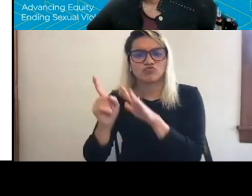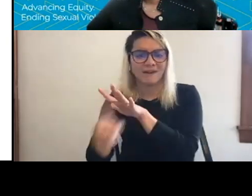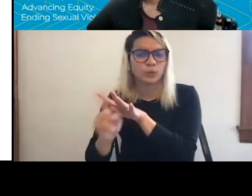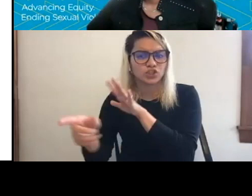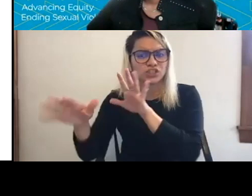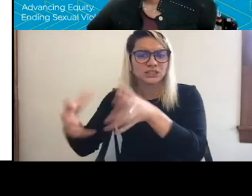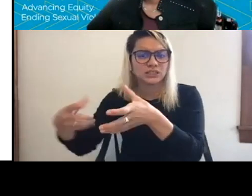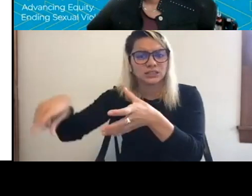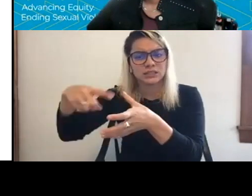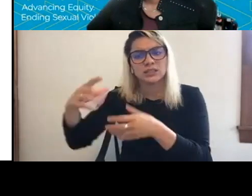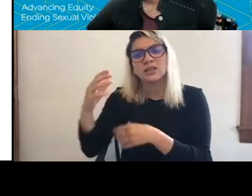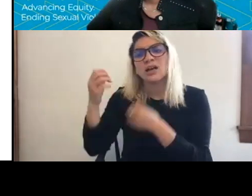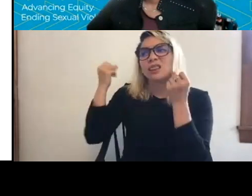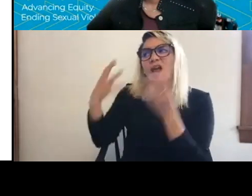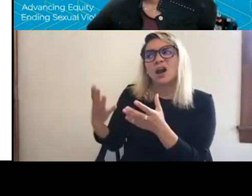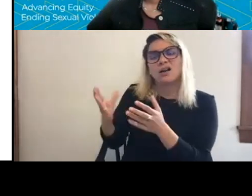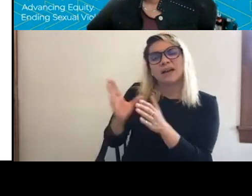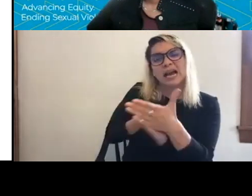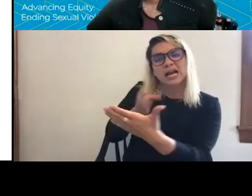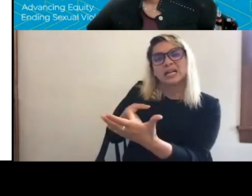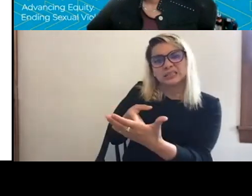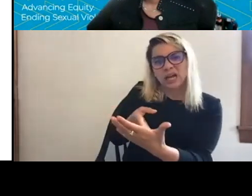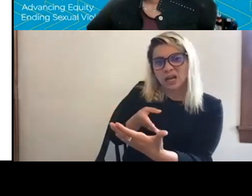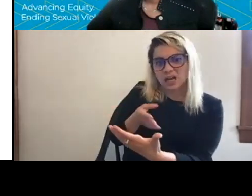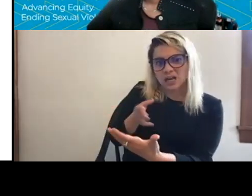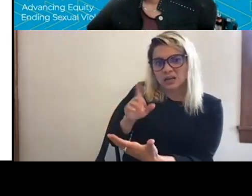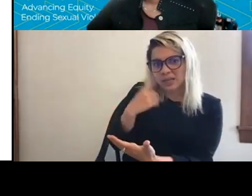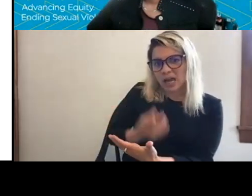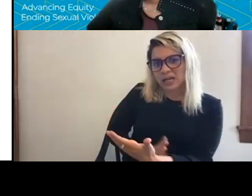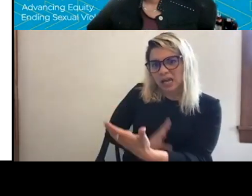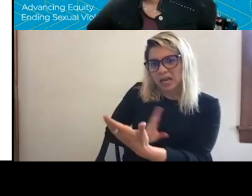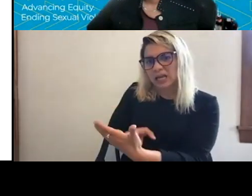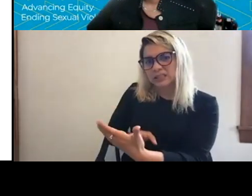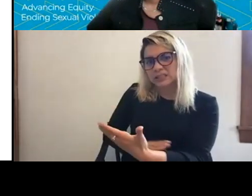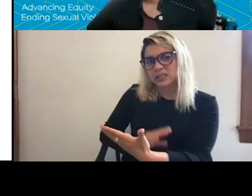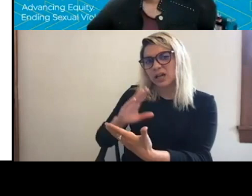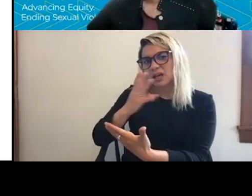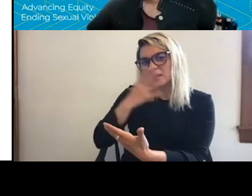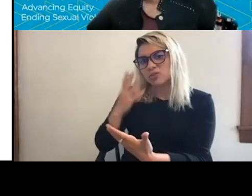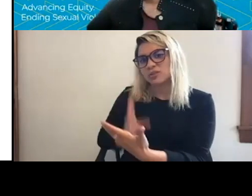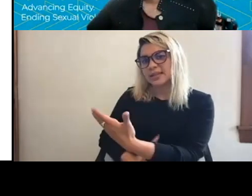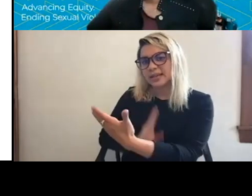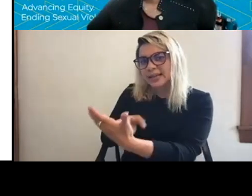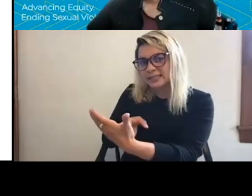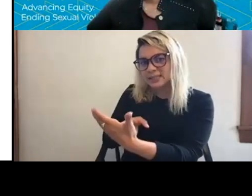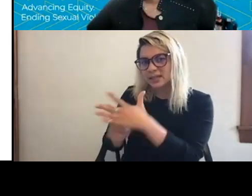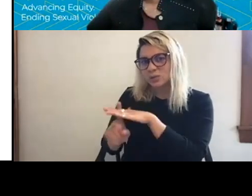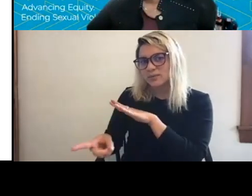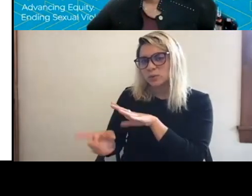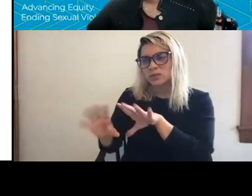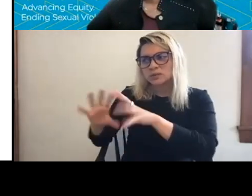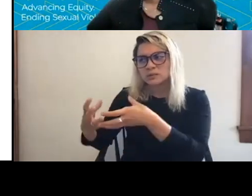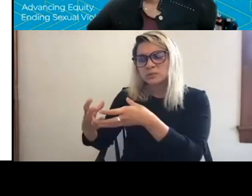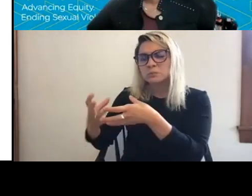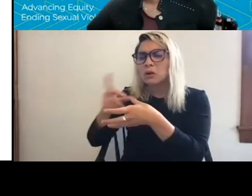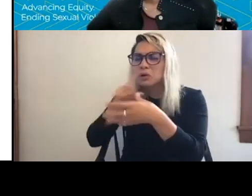anti-immigrant, anti-Black thing that really just boiled down to like being about race. It was